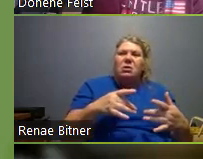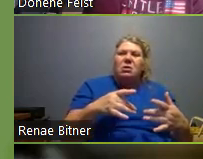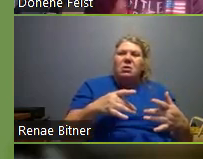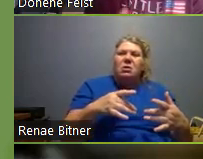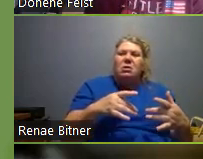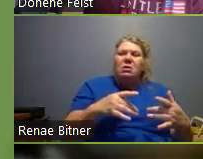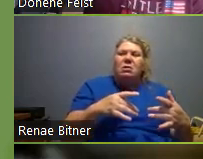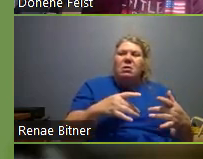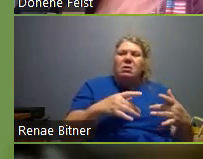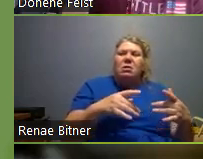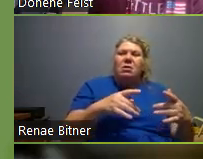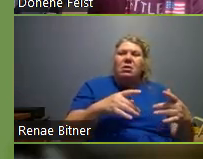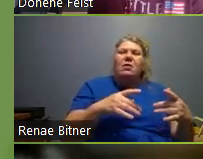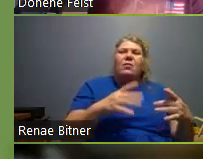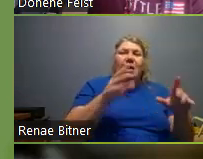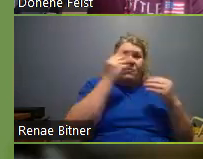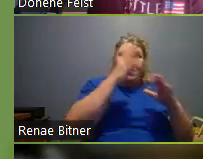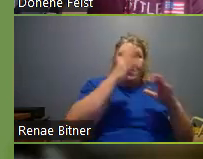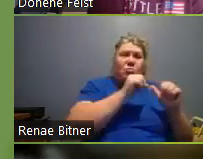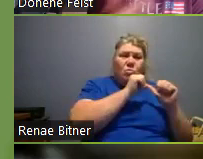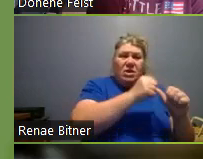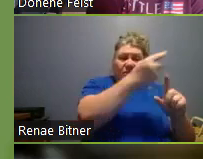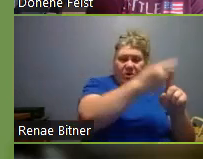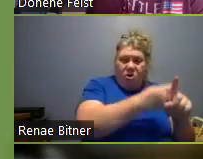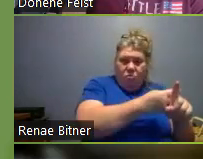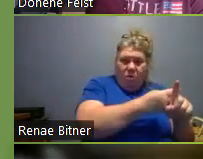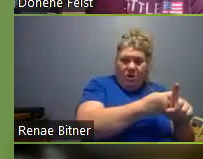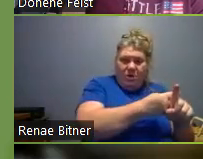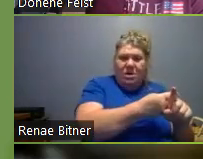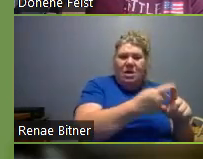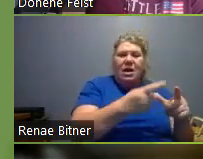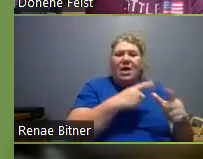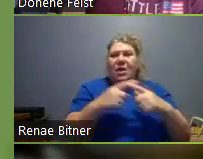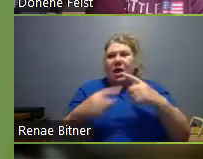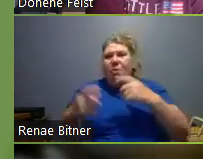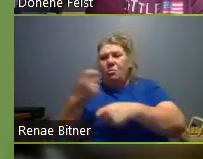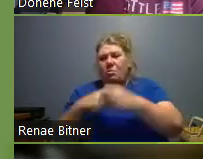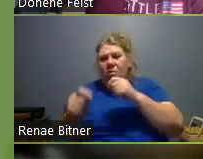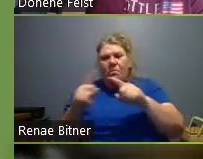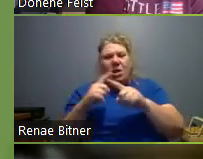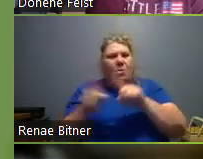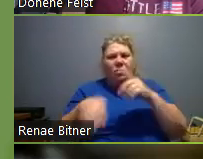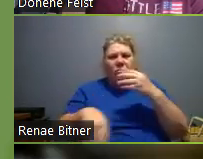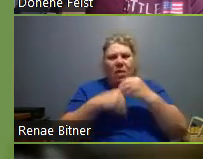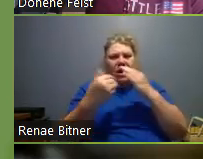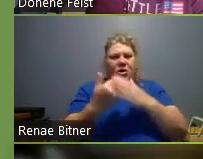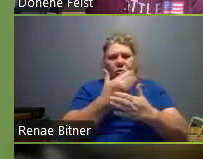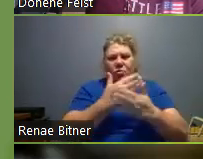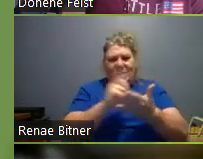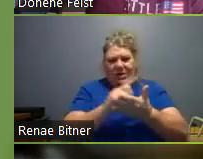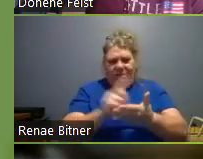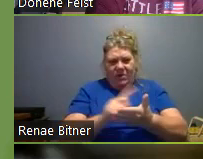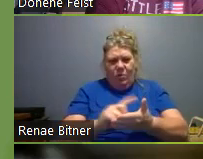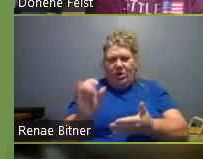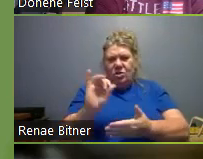same thing will run every week until the event happens, and then we take them off, but I'm also putting new things in there also every week as